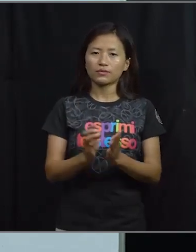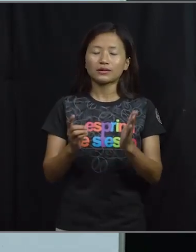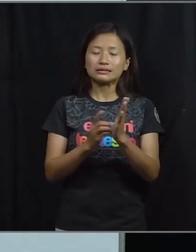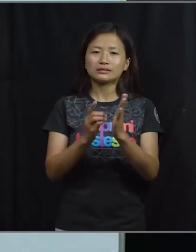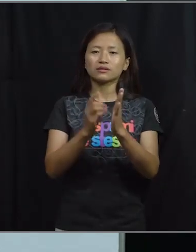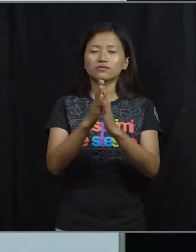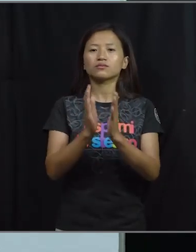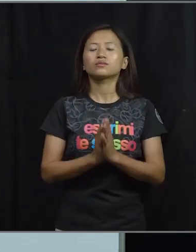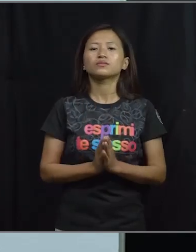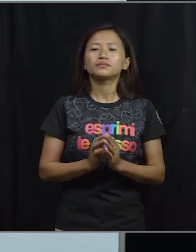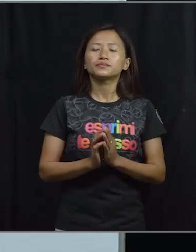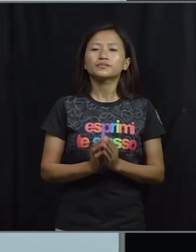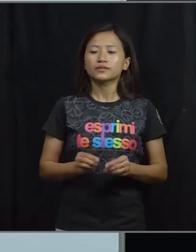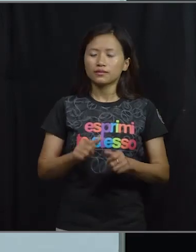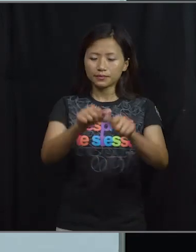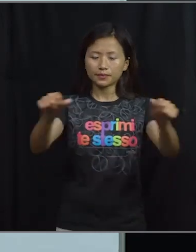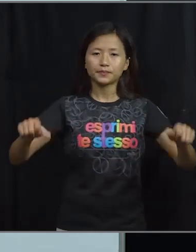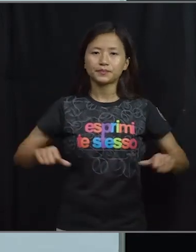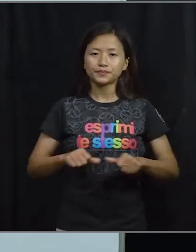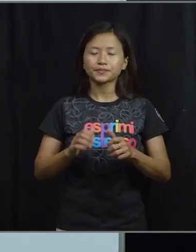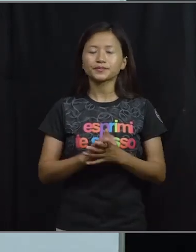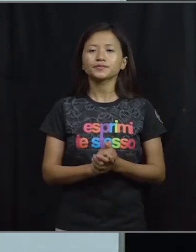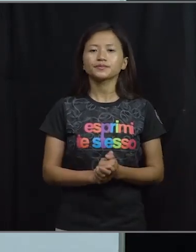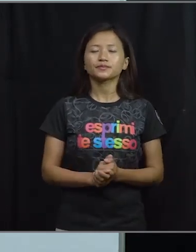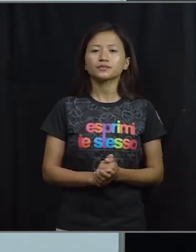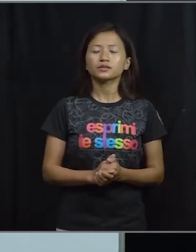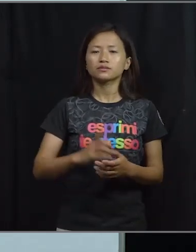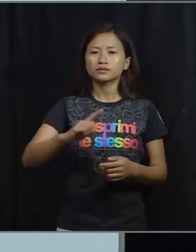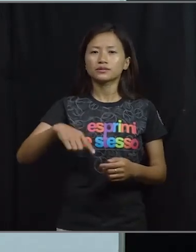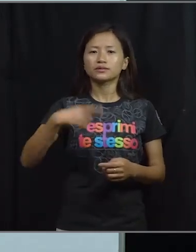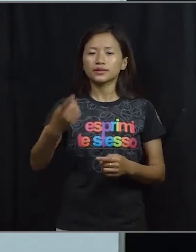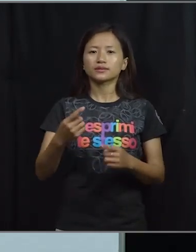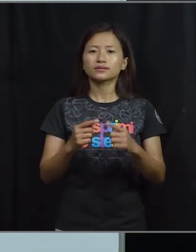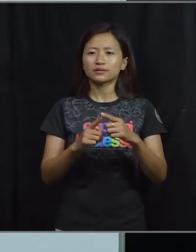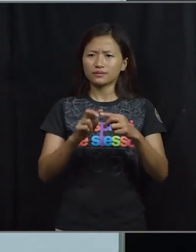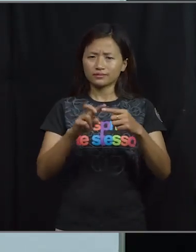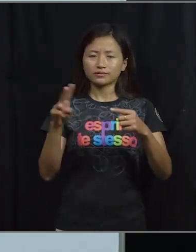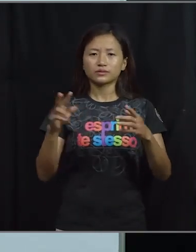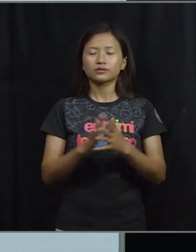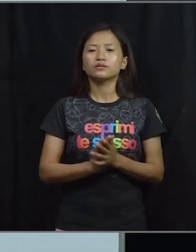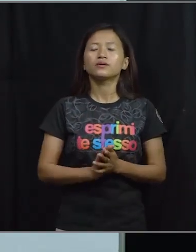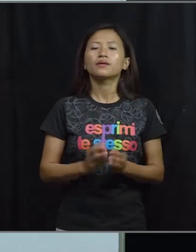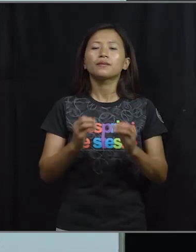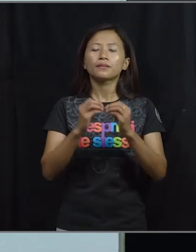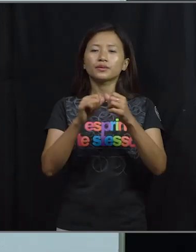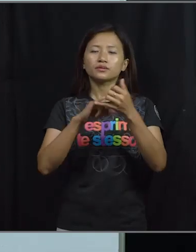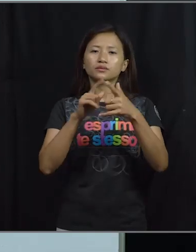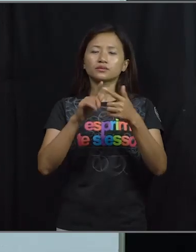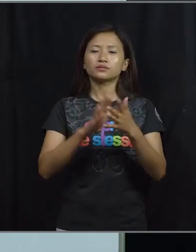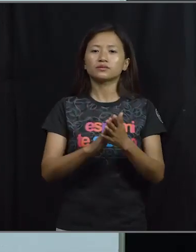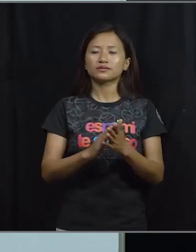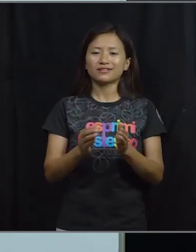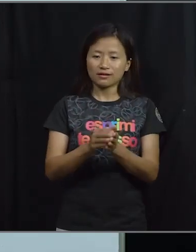developed geographical area. Next type of enterprises is based on size. There are different size